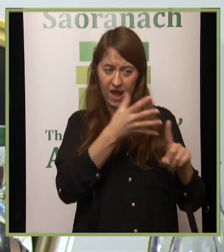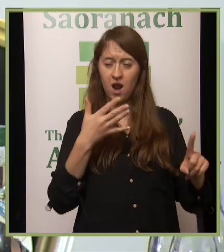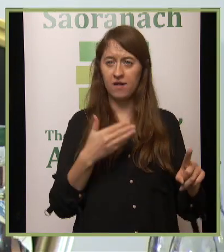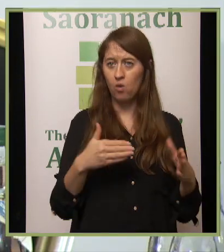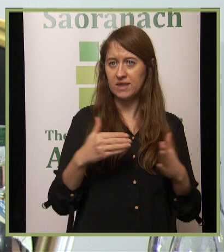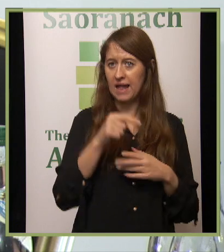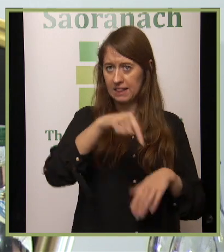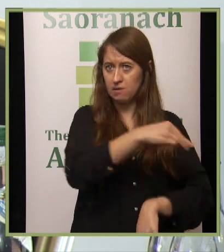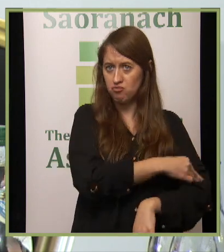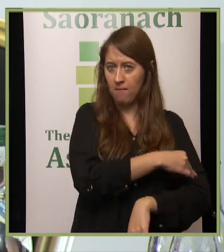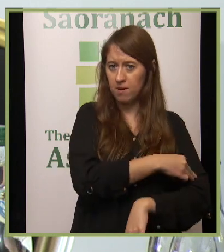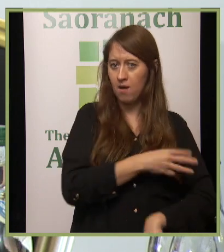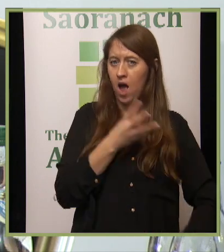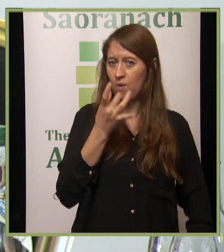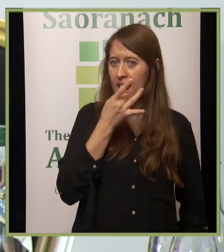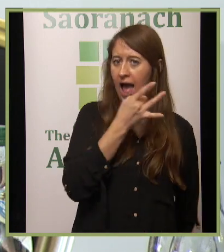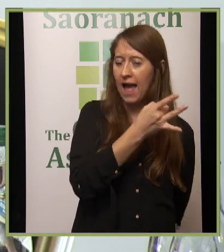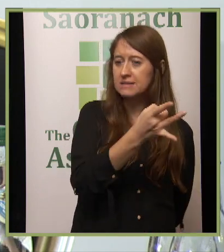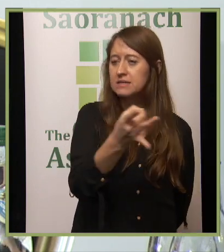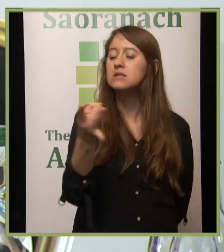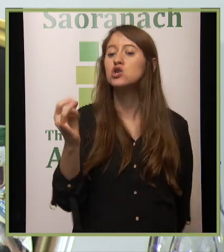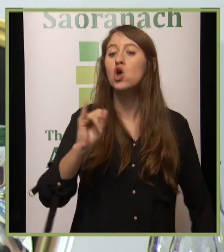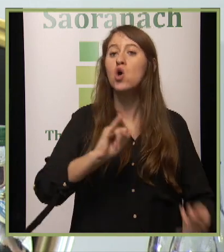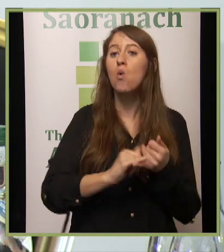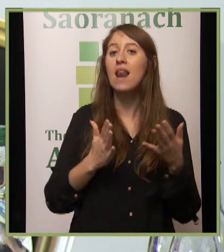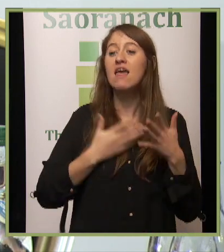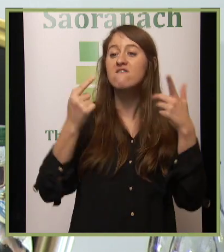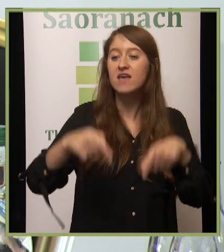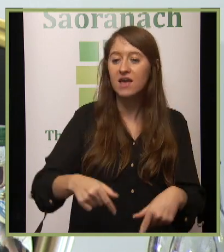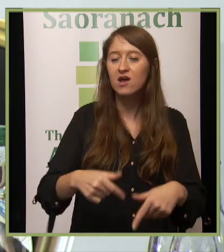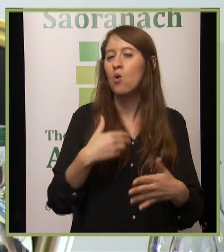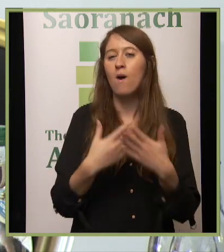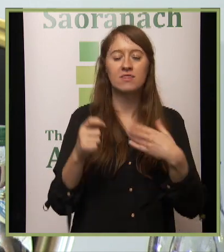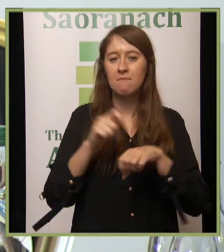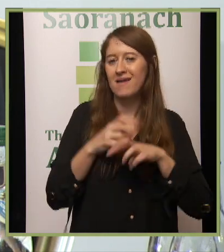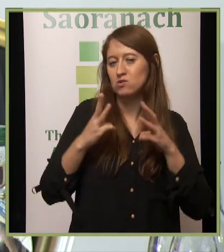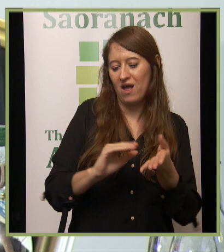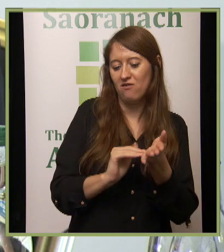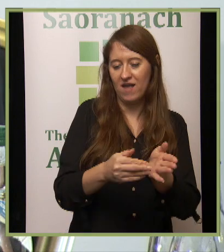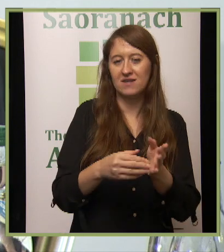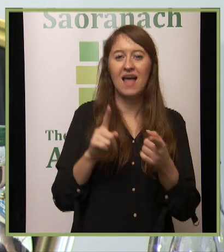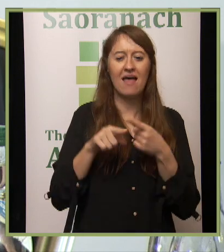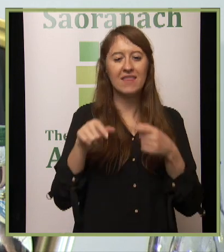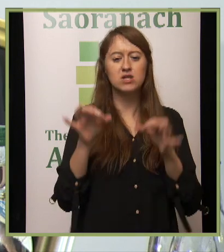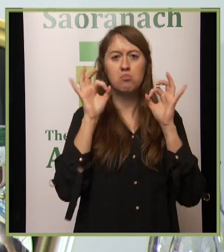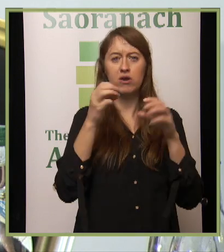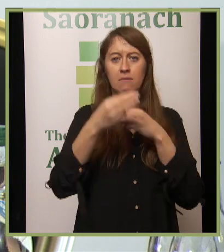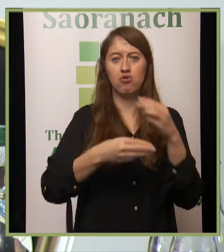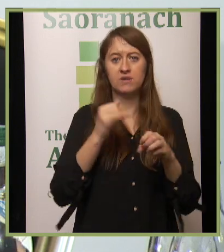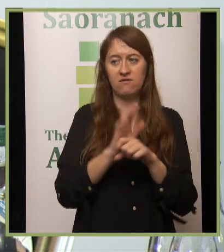I'm going to ask the people who live in this country how best to do that. And it's been a fabulous process to be part of.